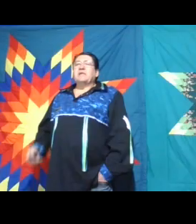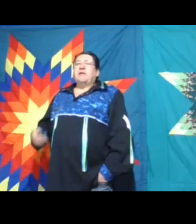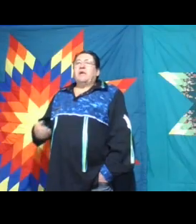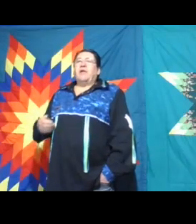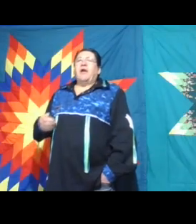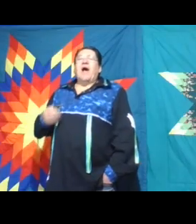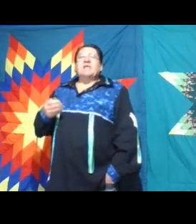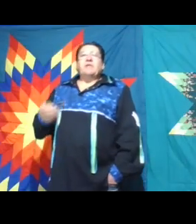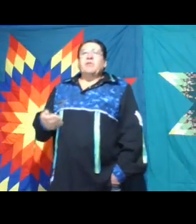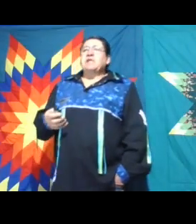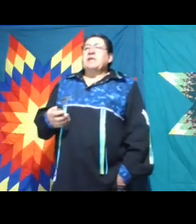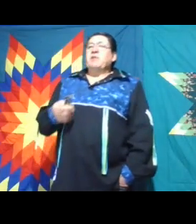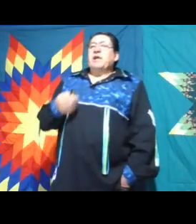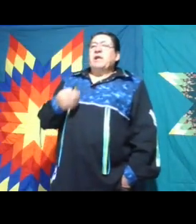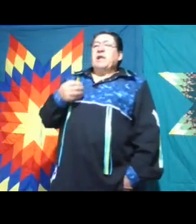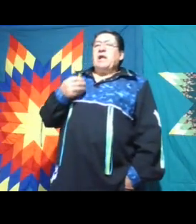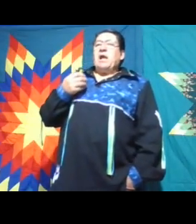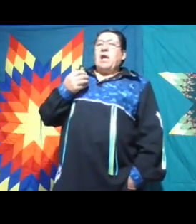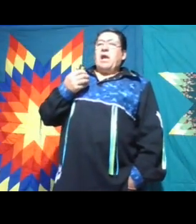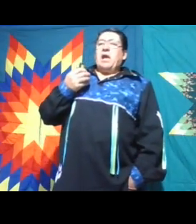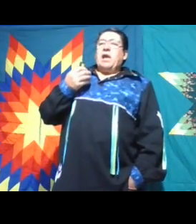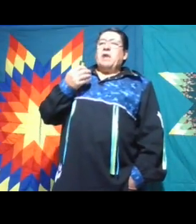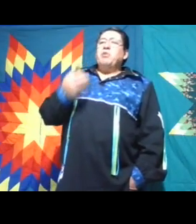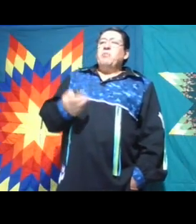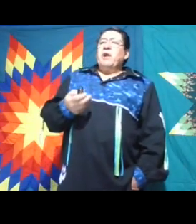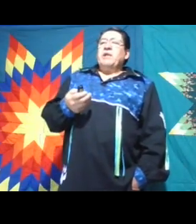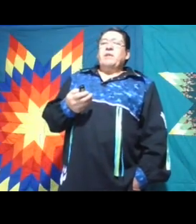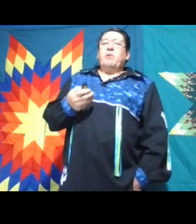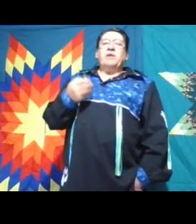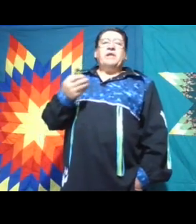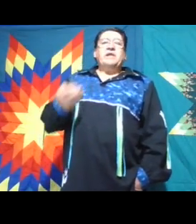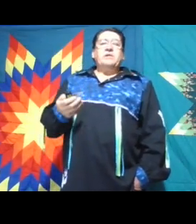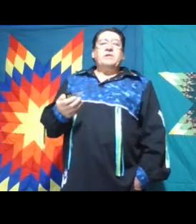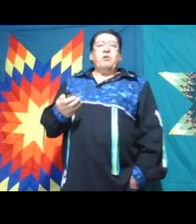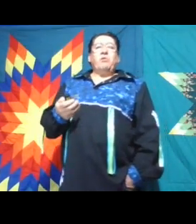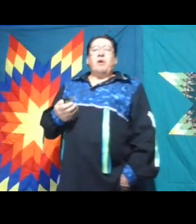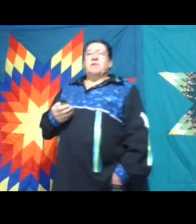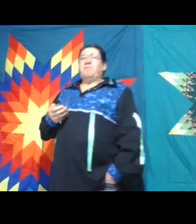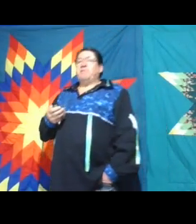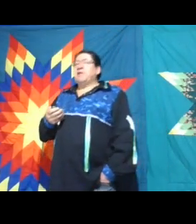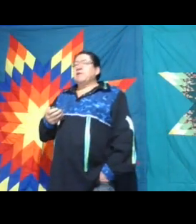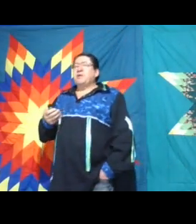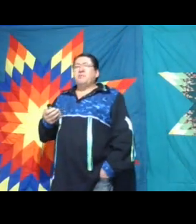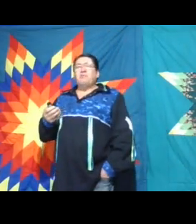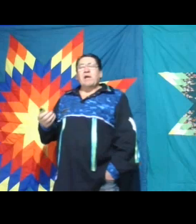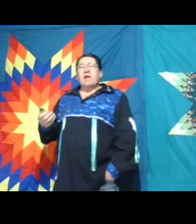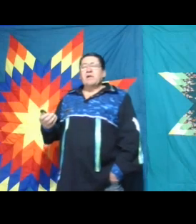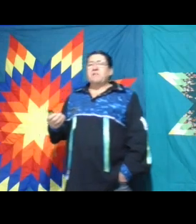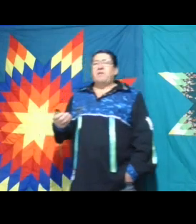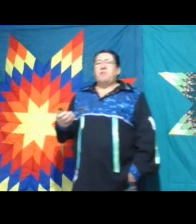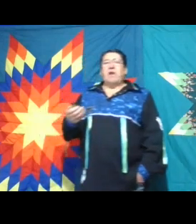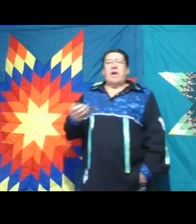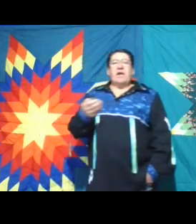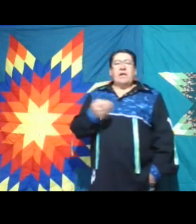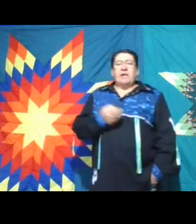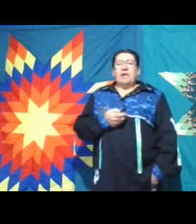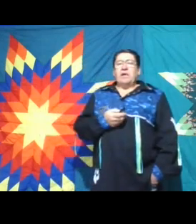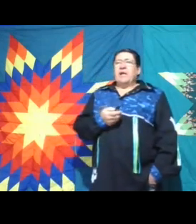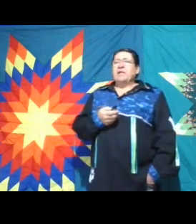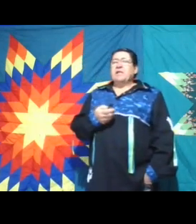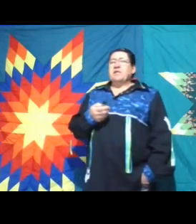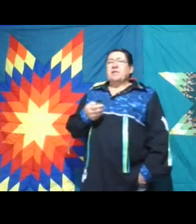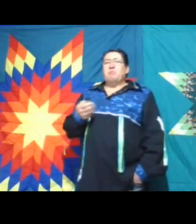And there has to be something implemented about Indigenous programs. This could range from